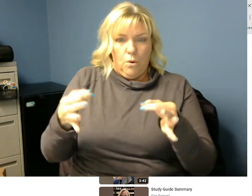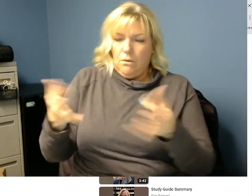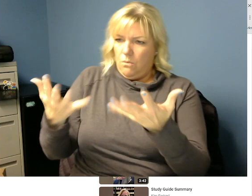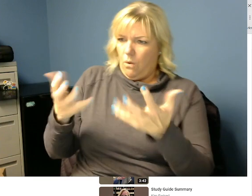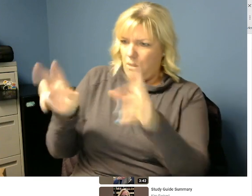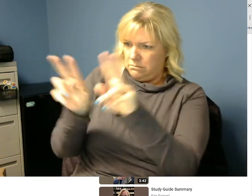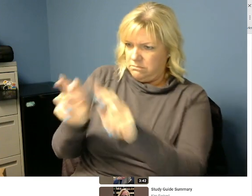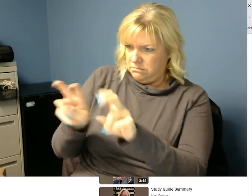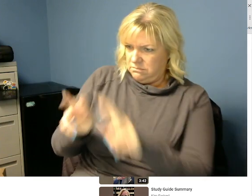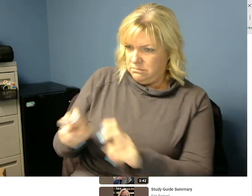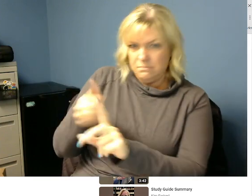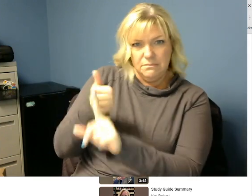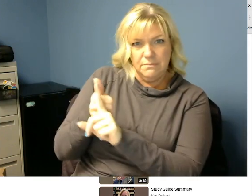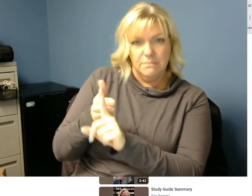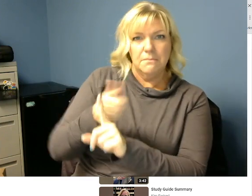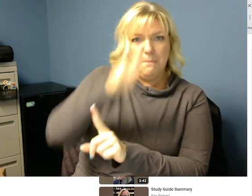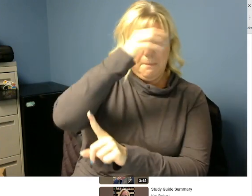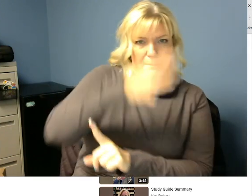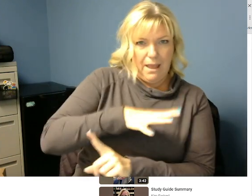is male or female.